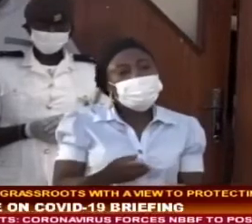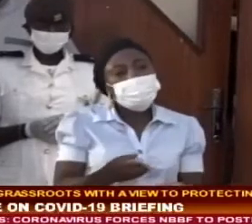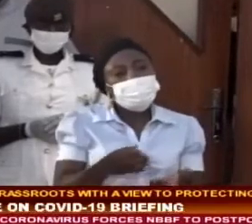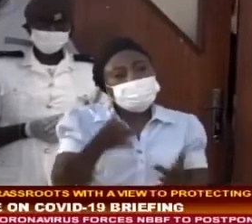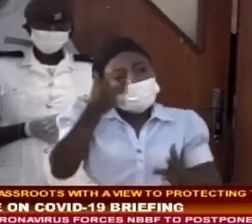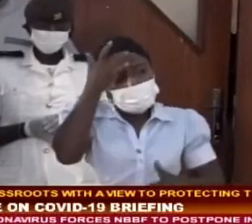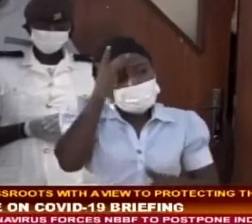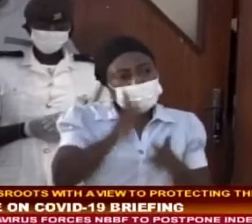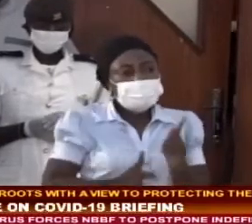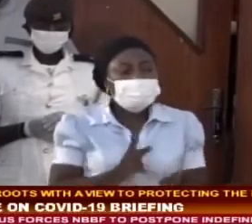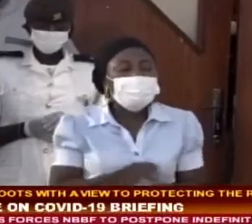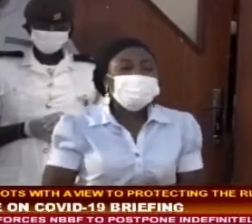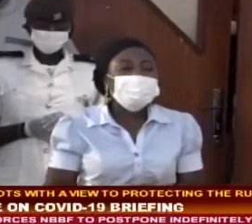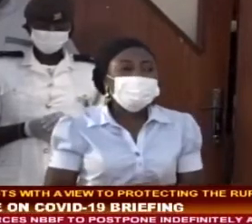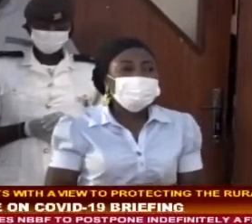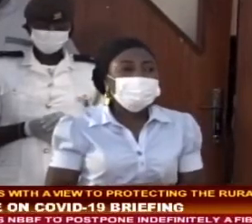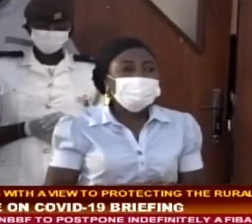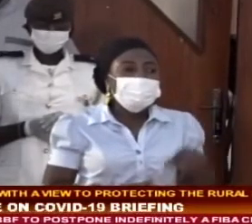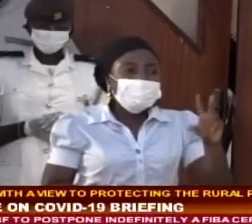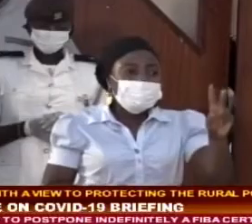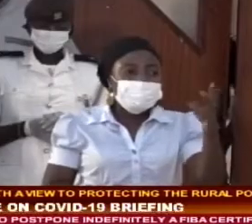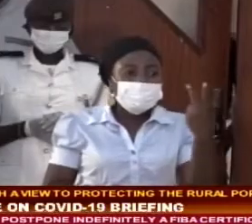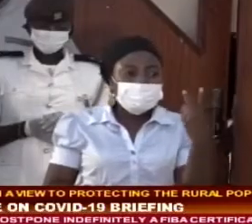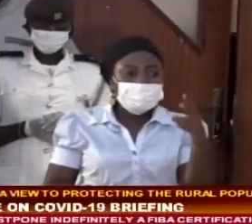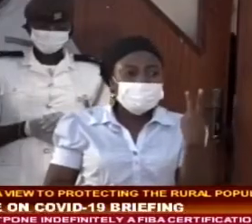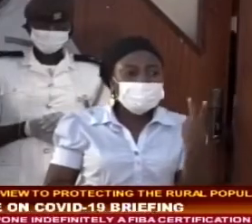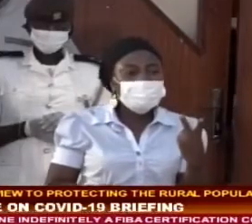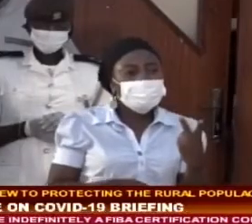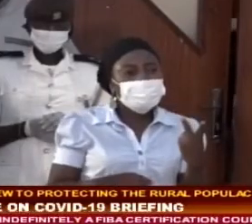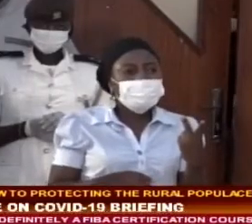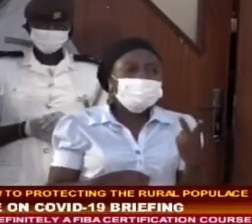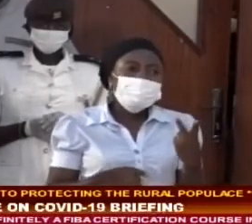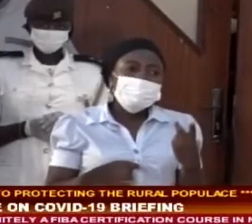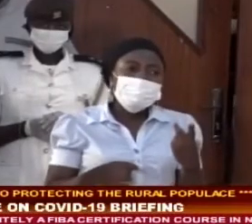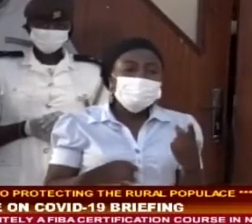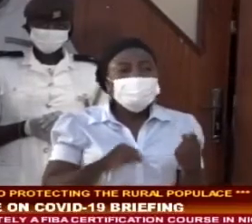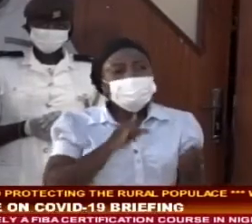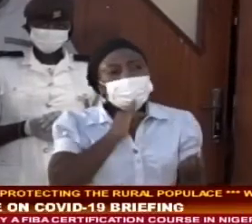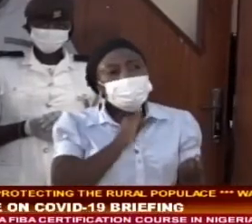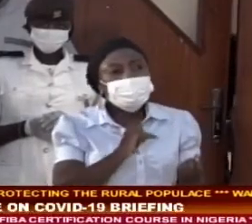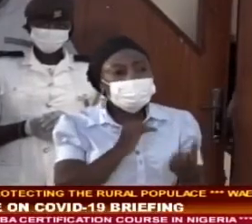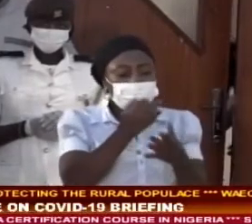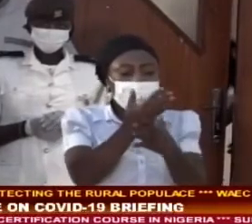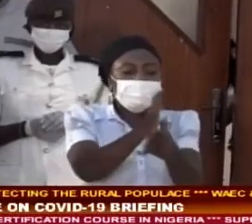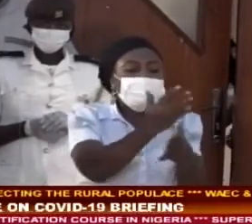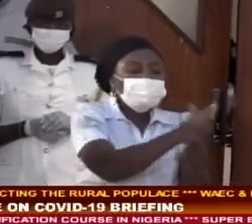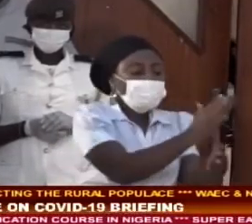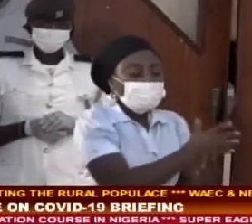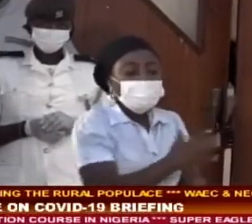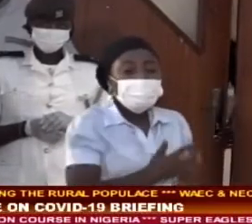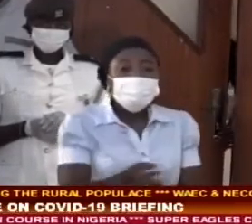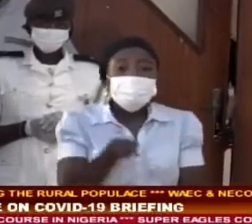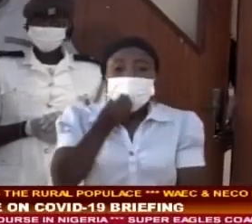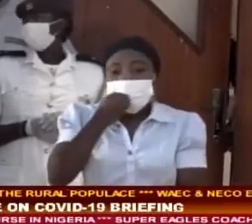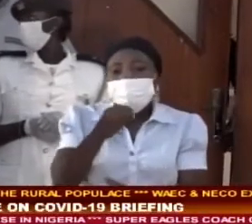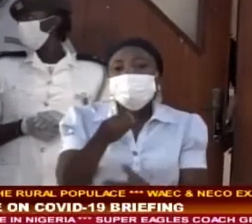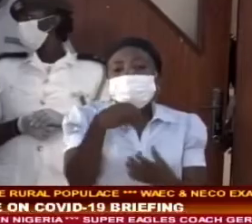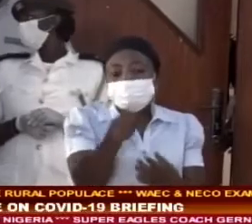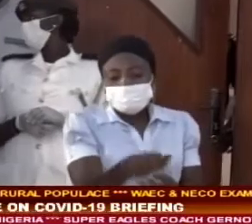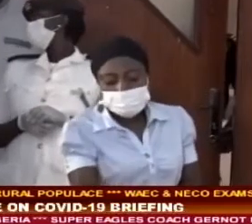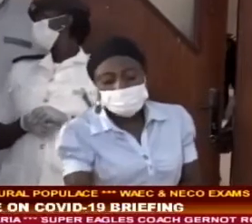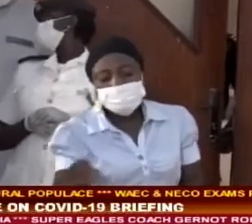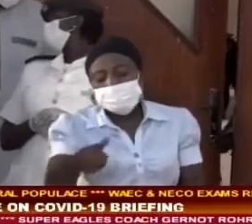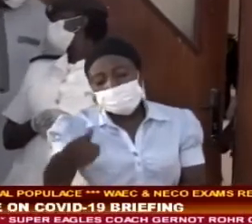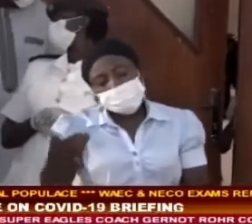few days? My second question, it has to do with the distribution of palliatives. So the Minister